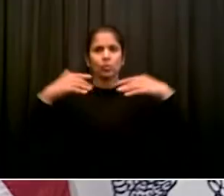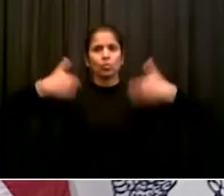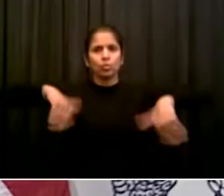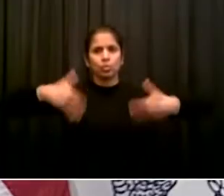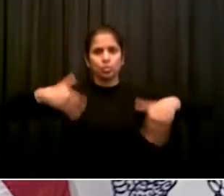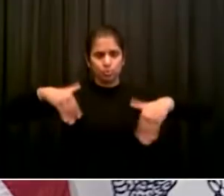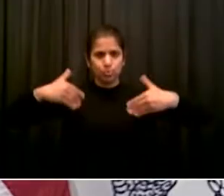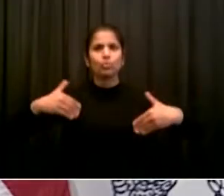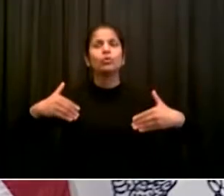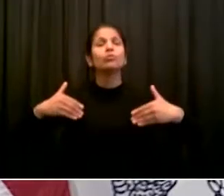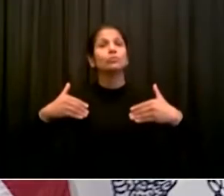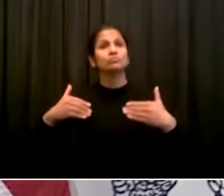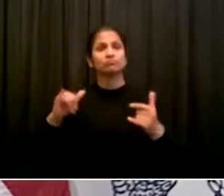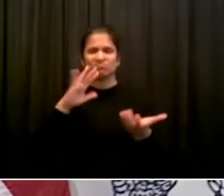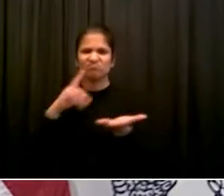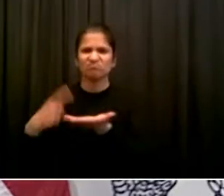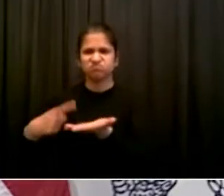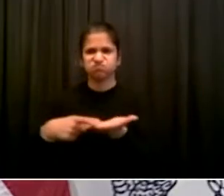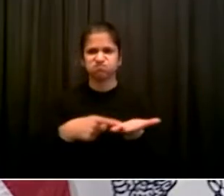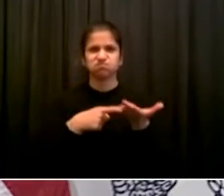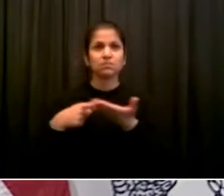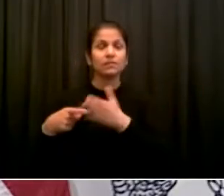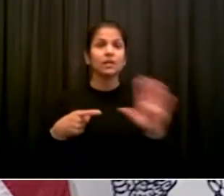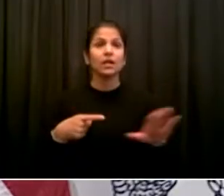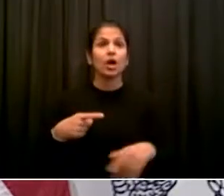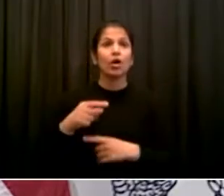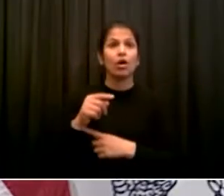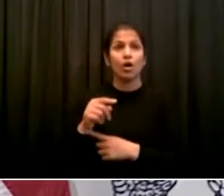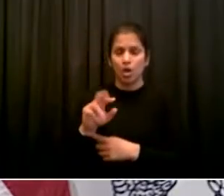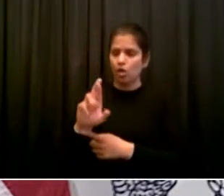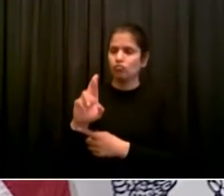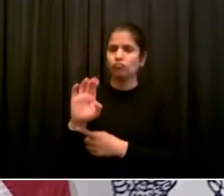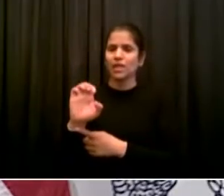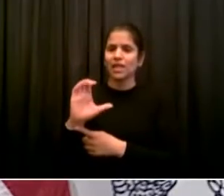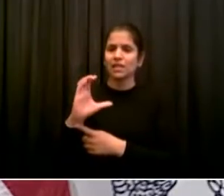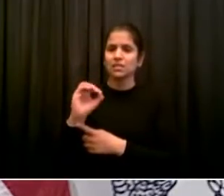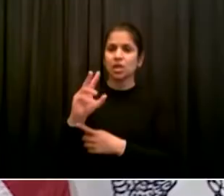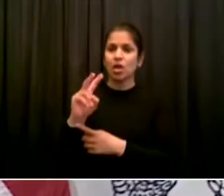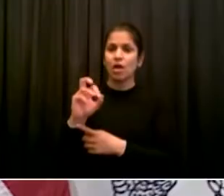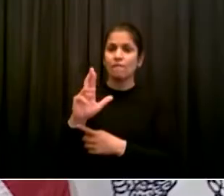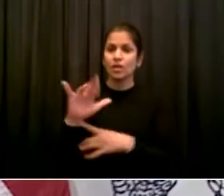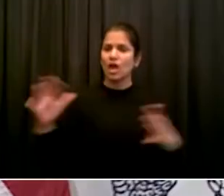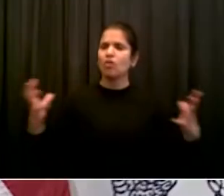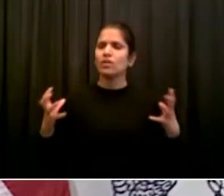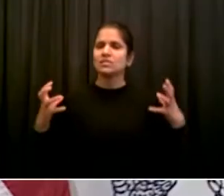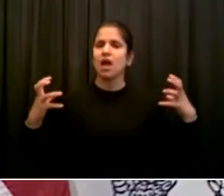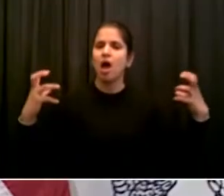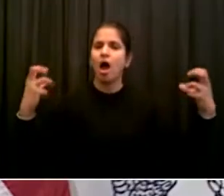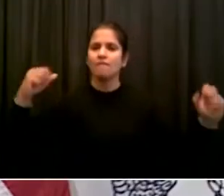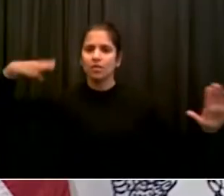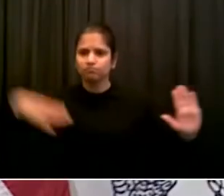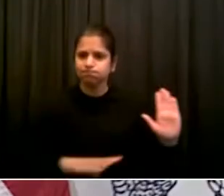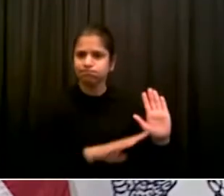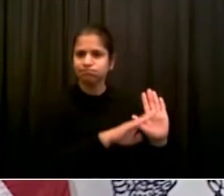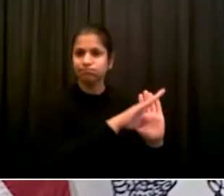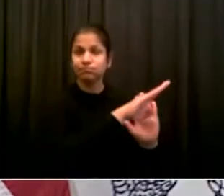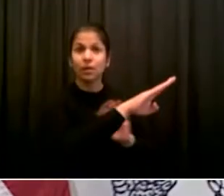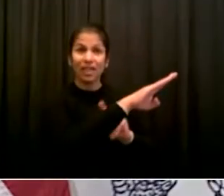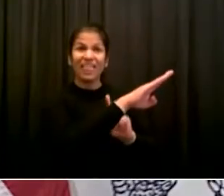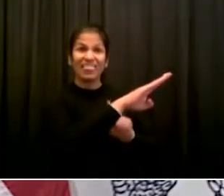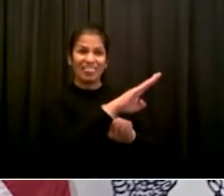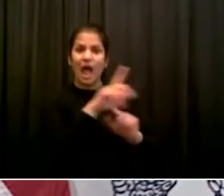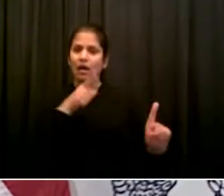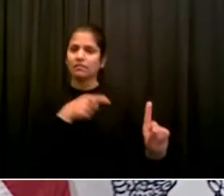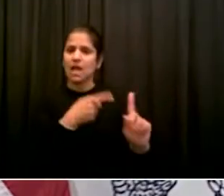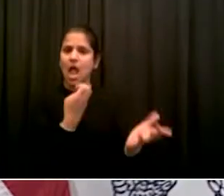our recovery and a recovery for all of us. A recovery for all of us is not just about economics. It's not just about jobs.